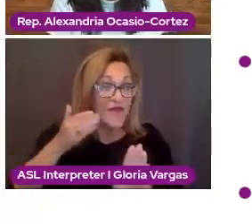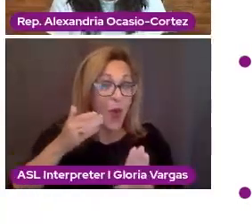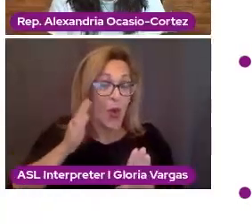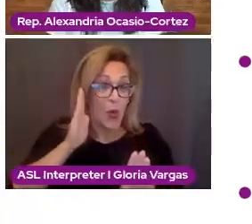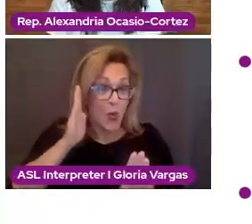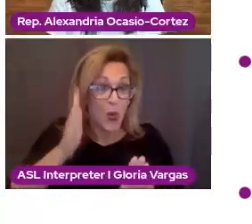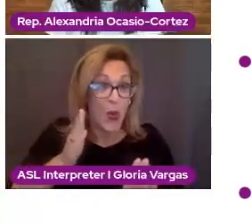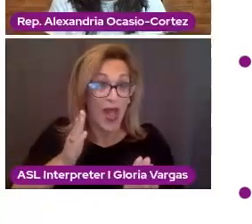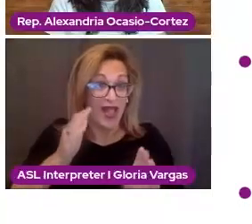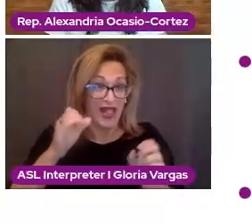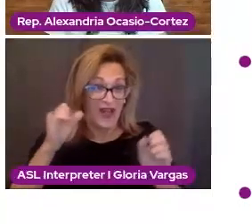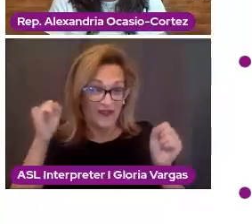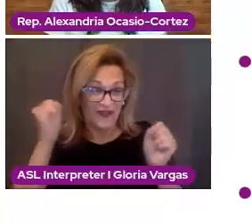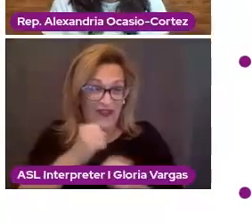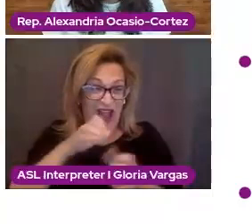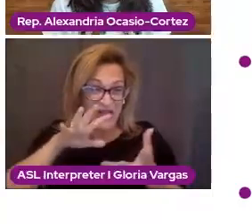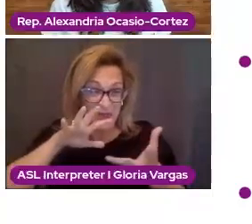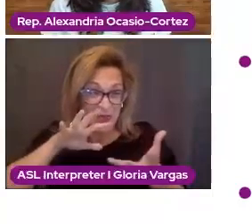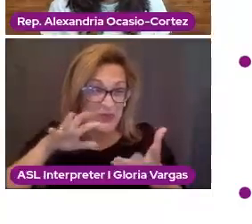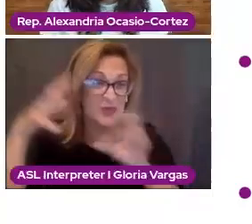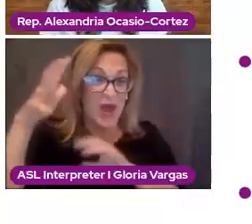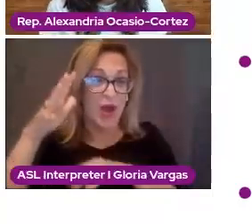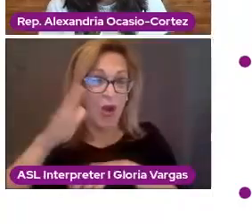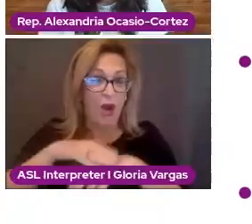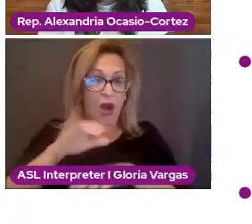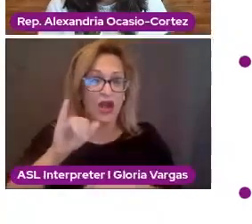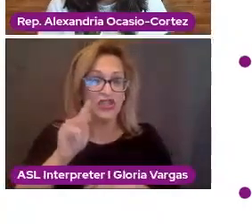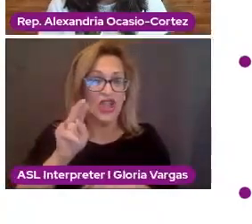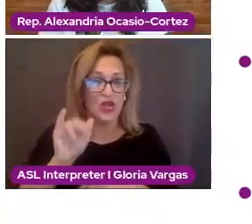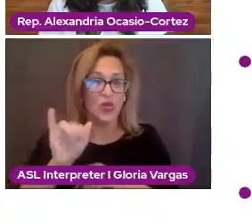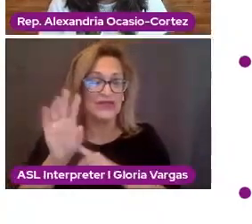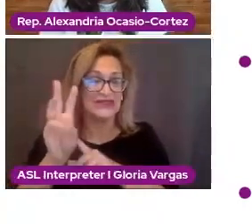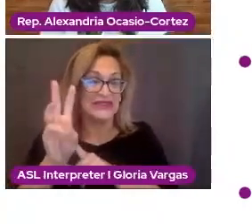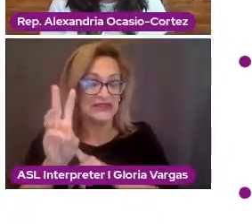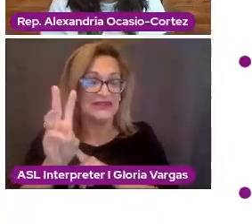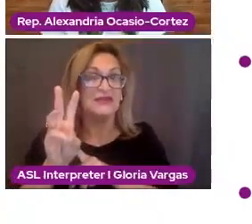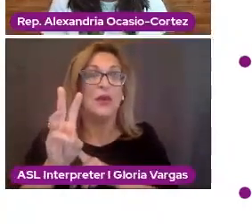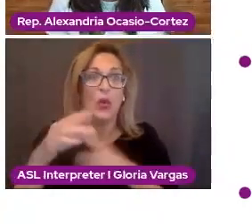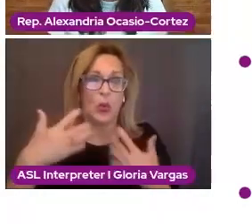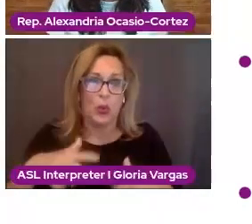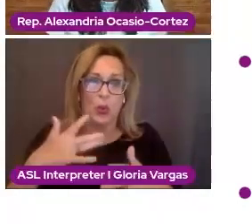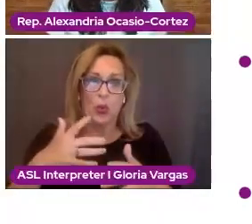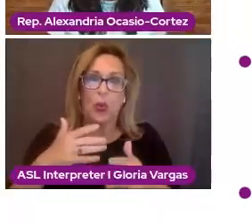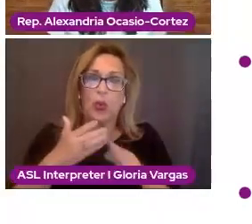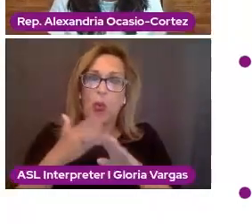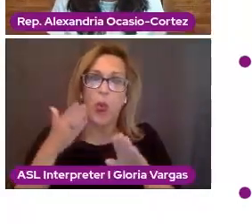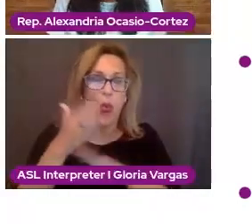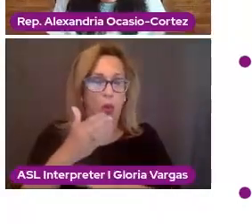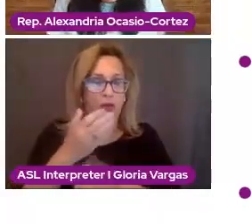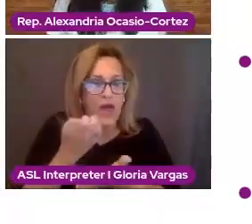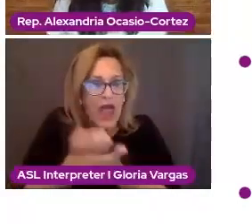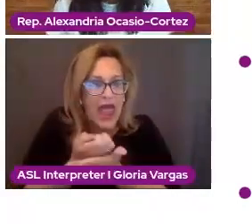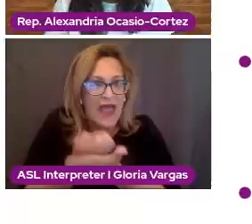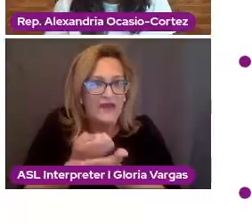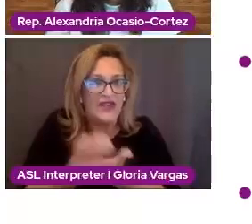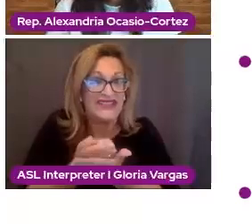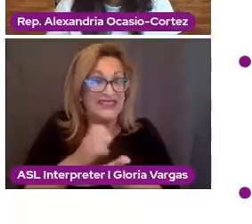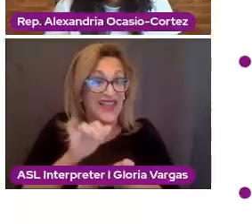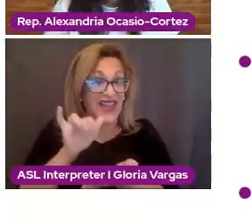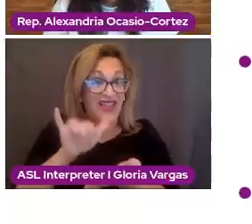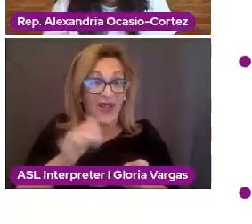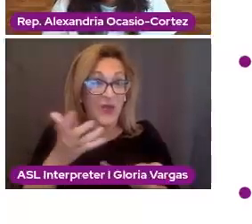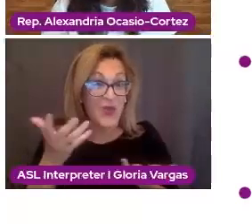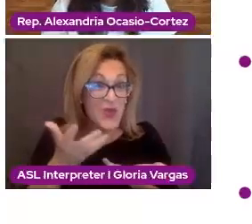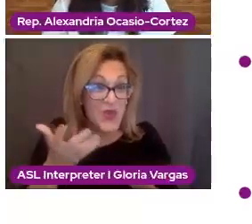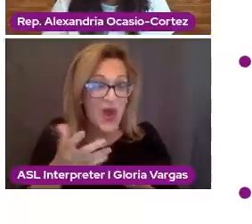violent. And in fact, there is a very large amount of evidence that they had planned and encouraged